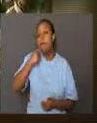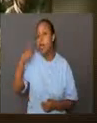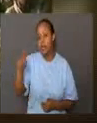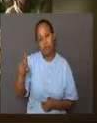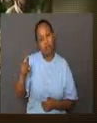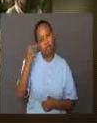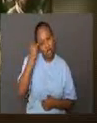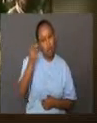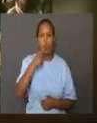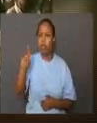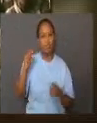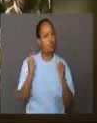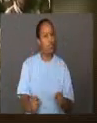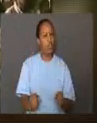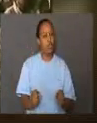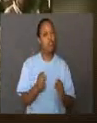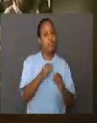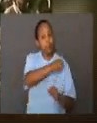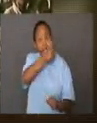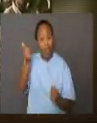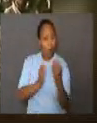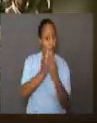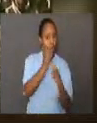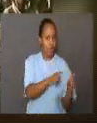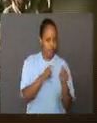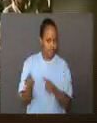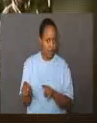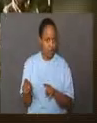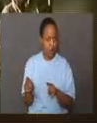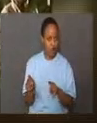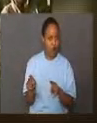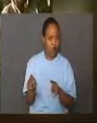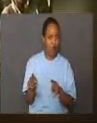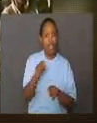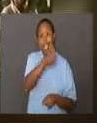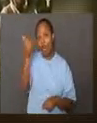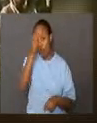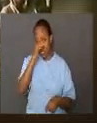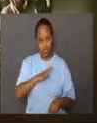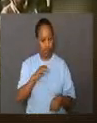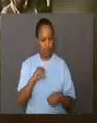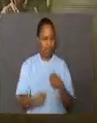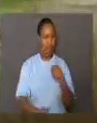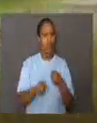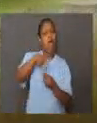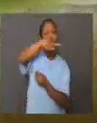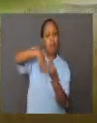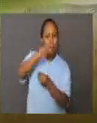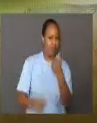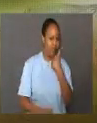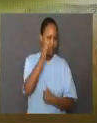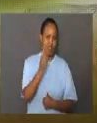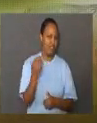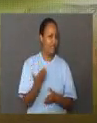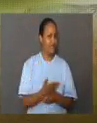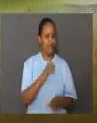think. On the other hand, you do not have the right to attack someone publicly.